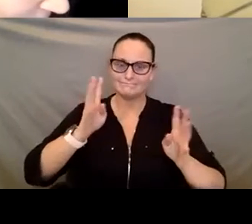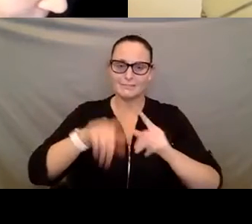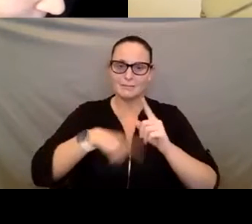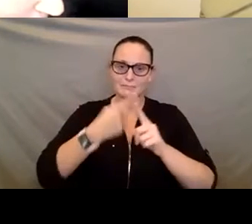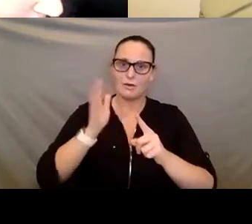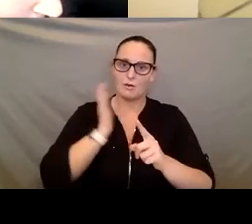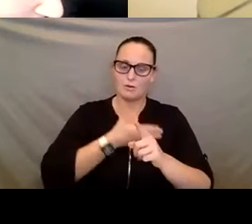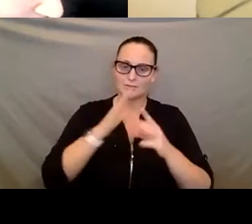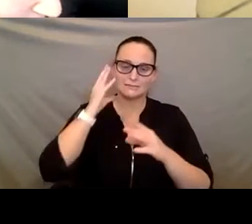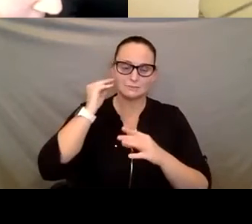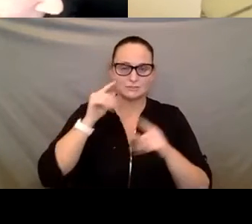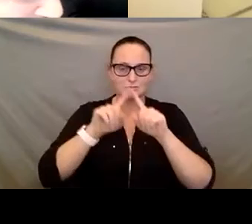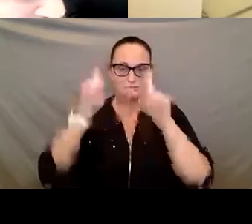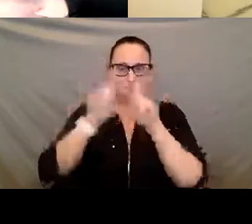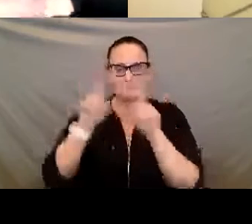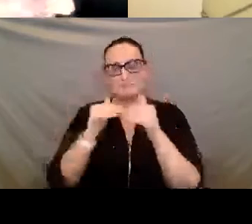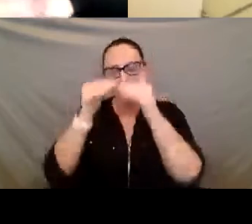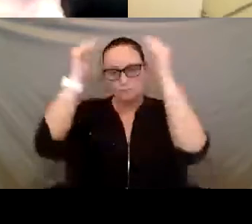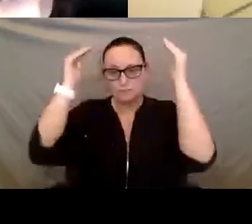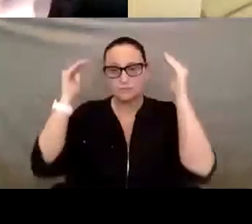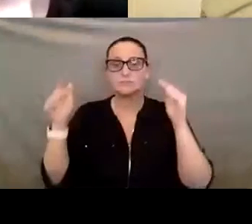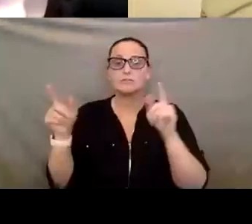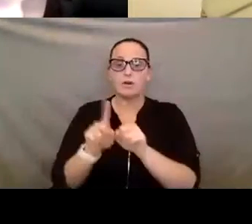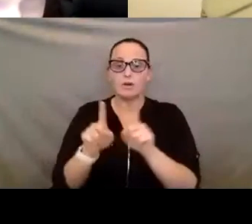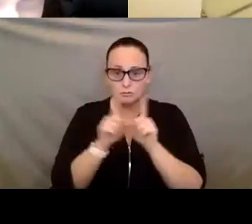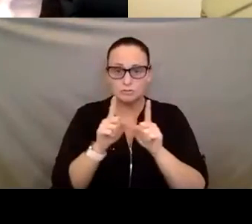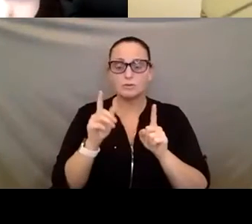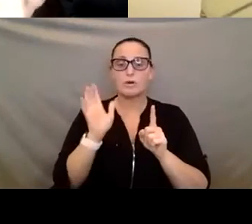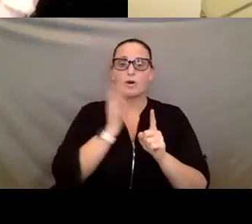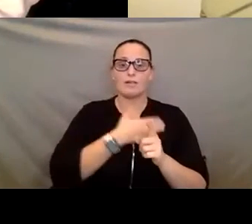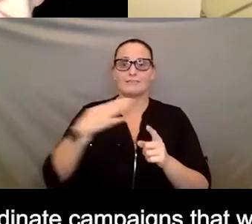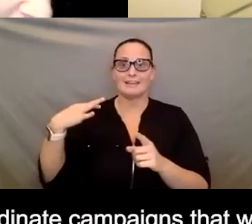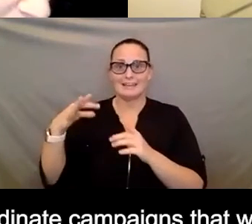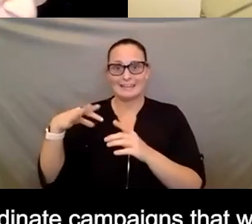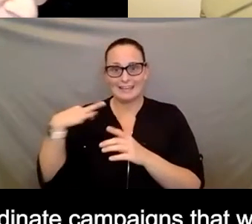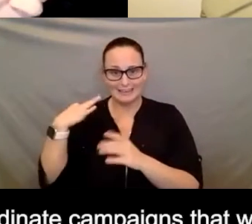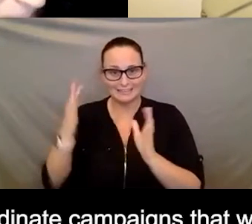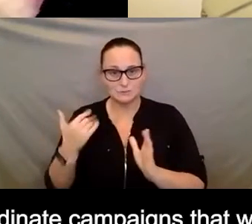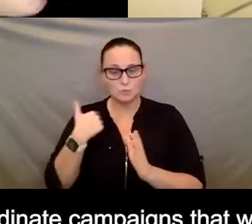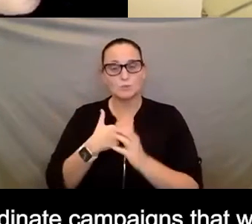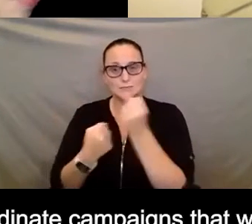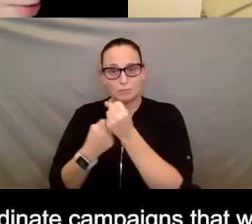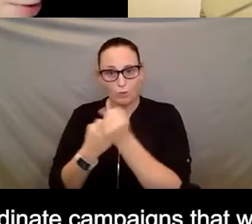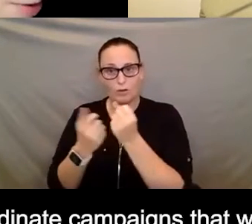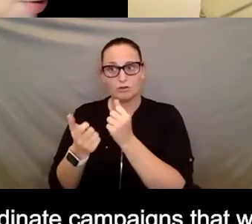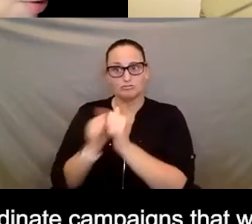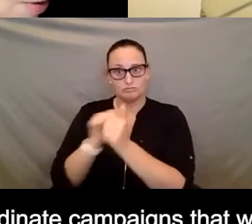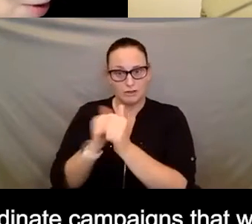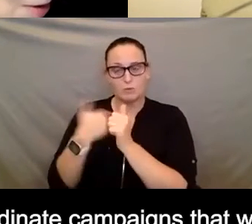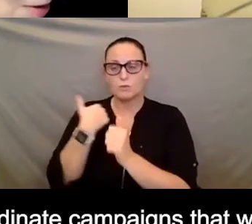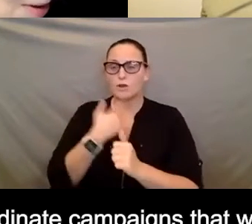experiences at all levels. And then also on the candidates we support and the coordinated campaigns we run, that we always